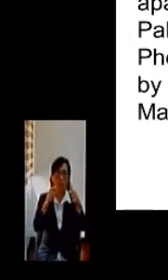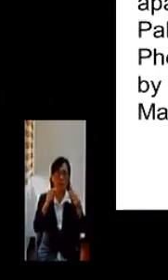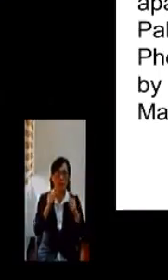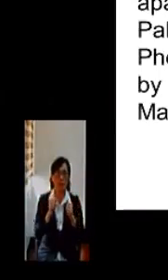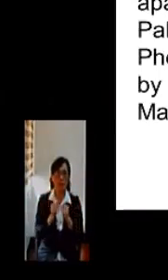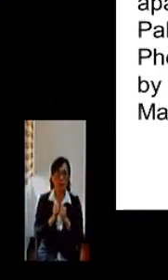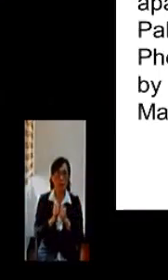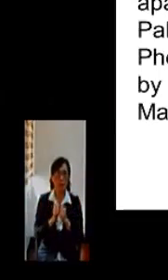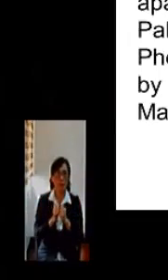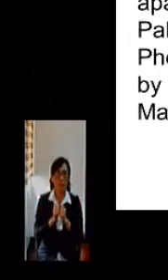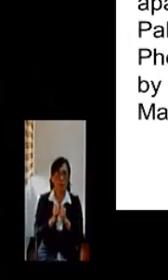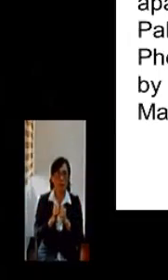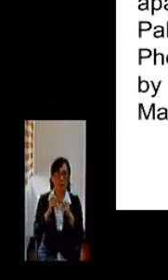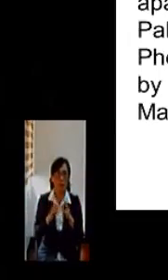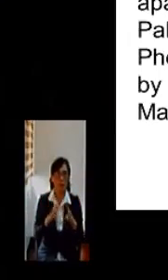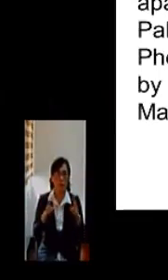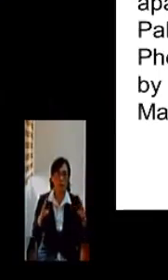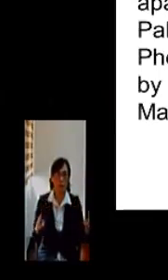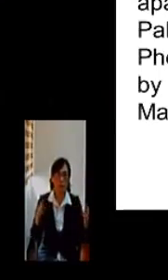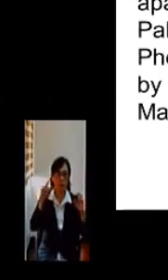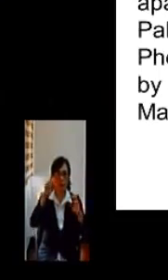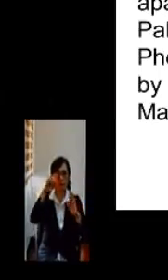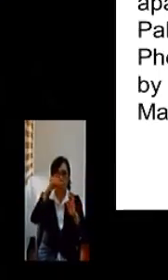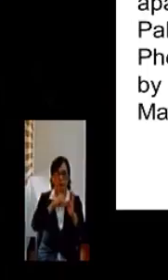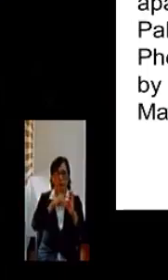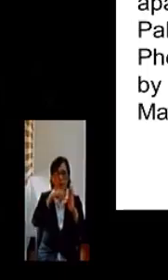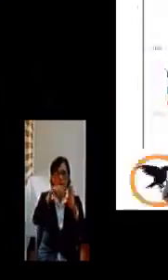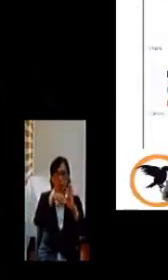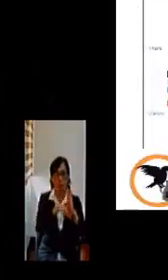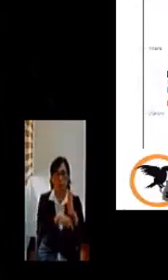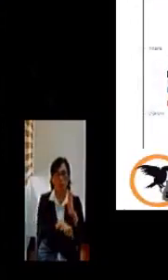a severe drop in its population in the next 10 years.